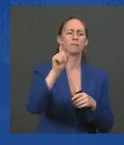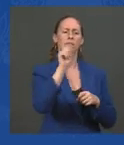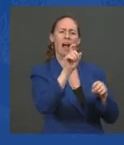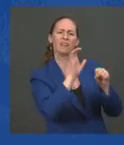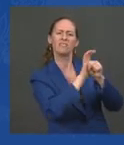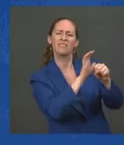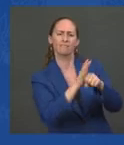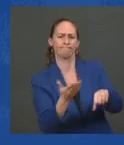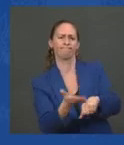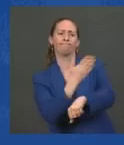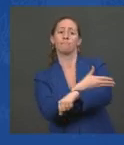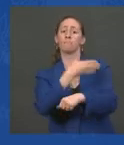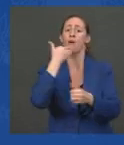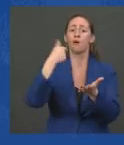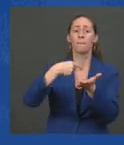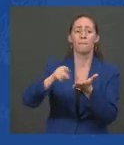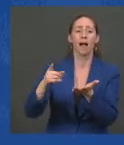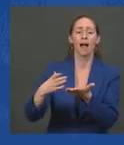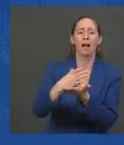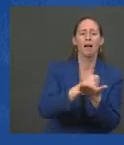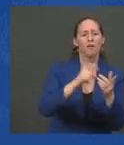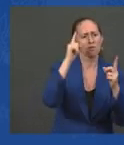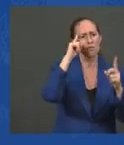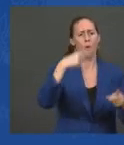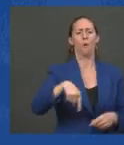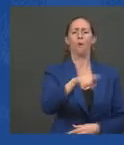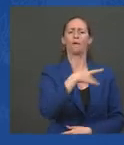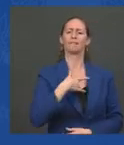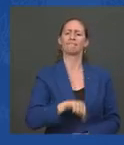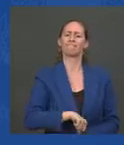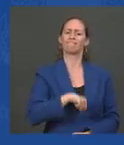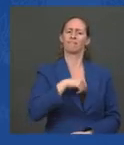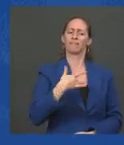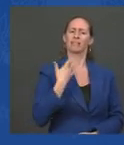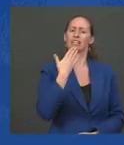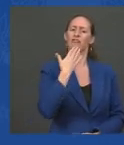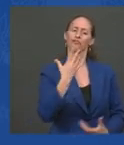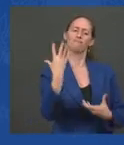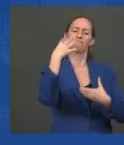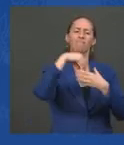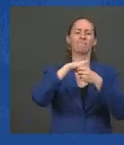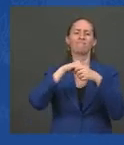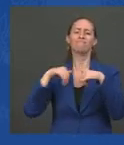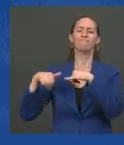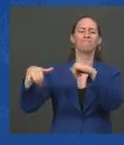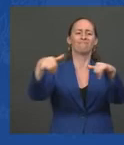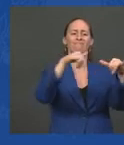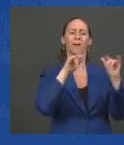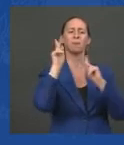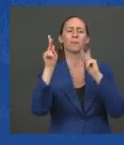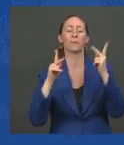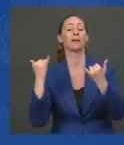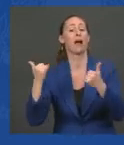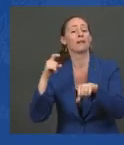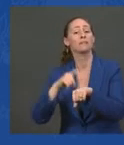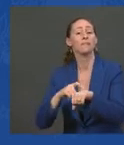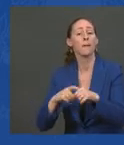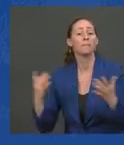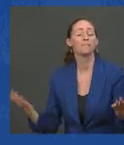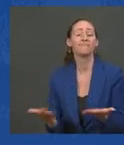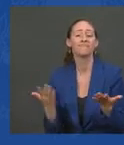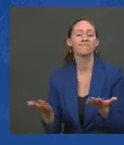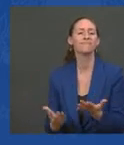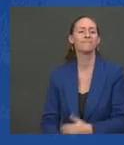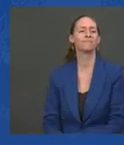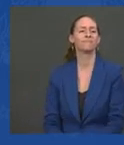more dignity as human beings. In our time, it's about recognizing that for much too long,